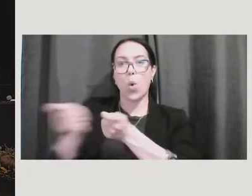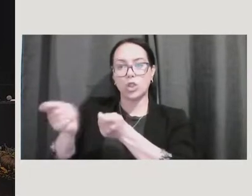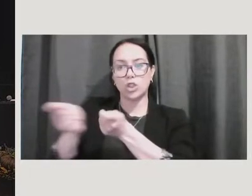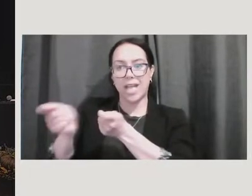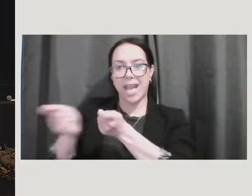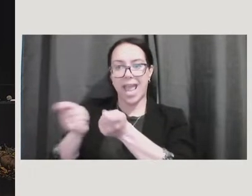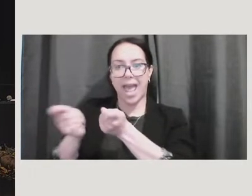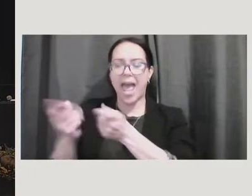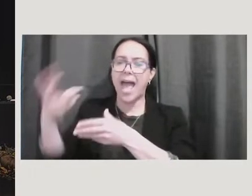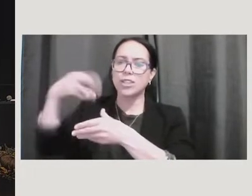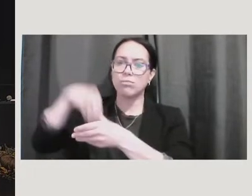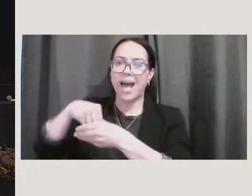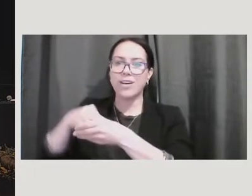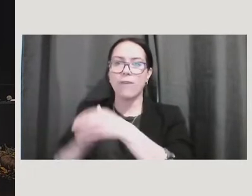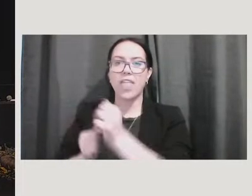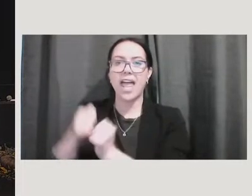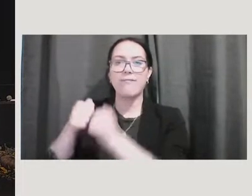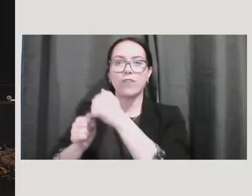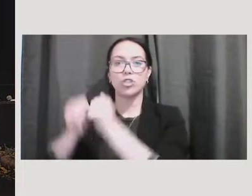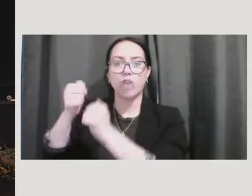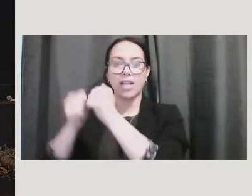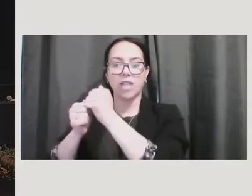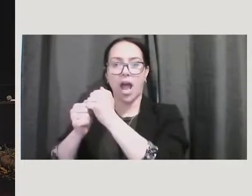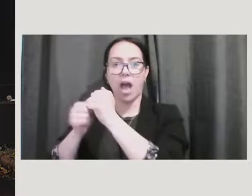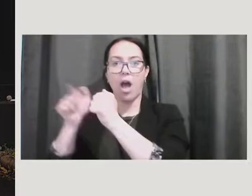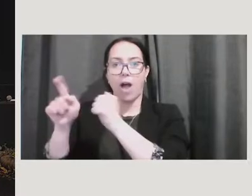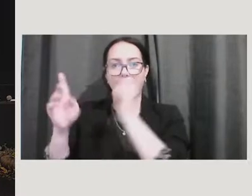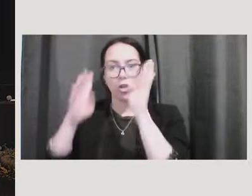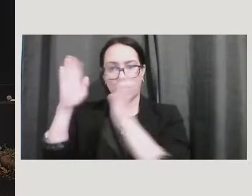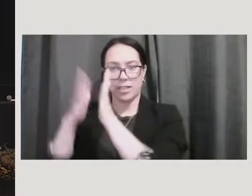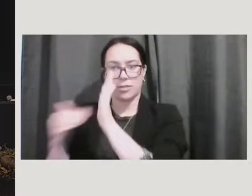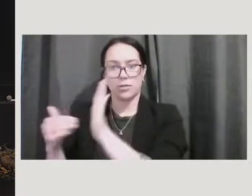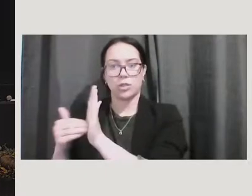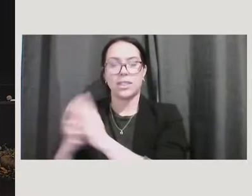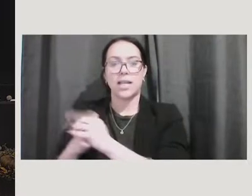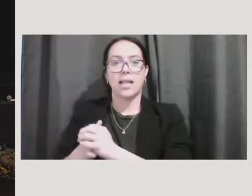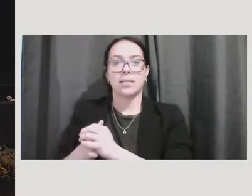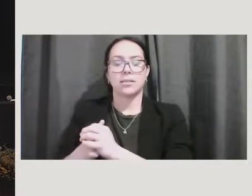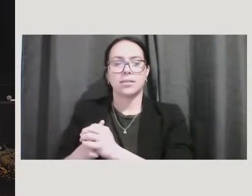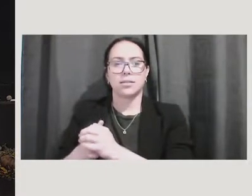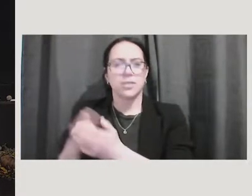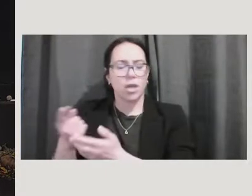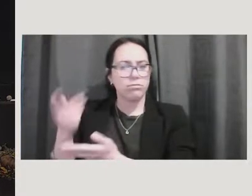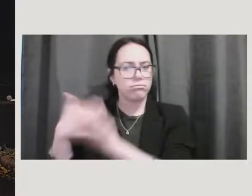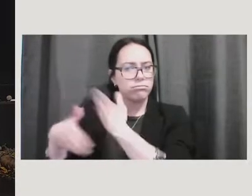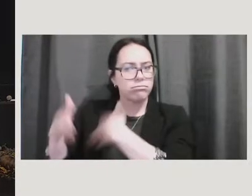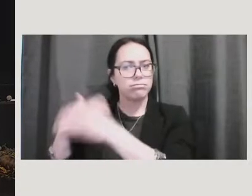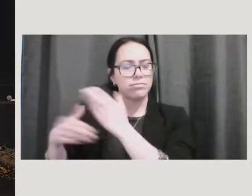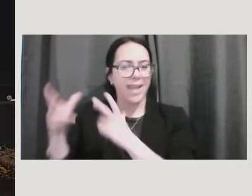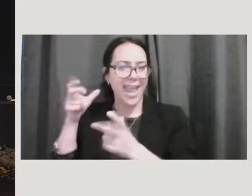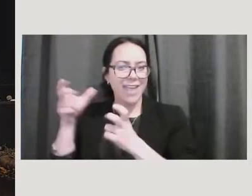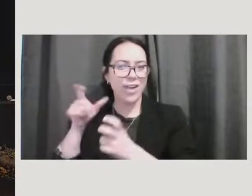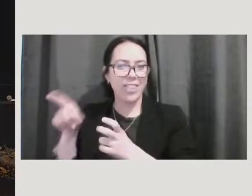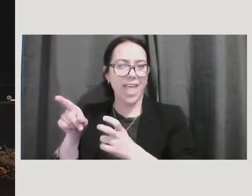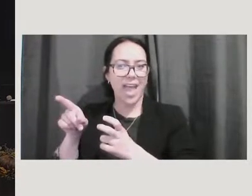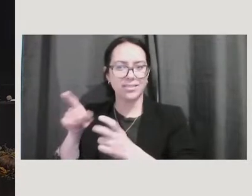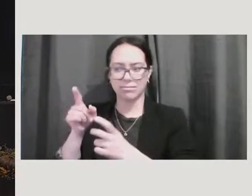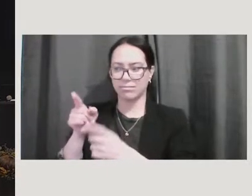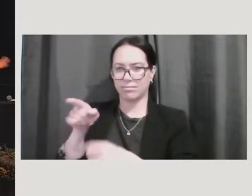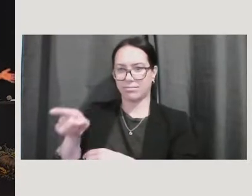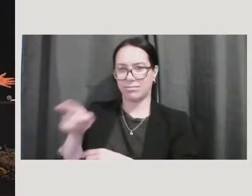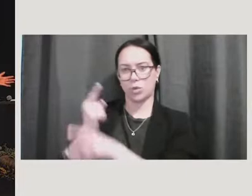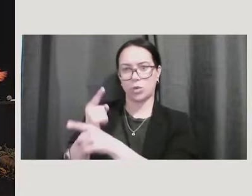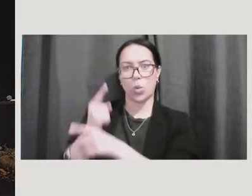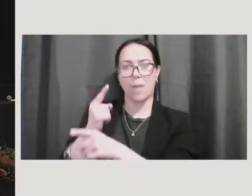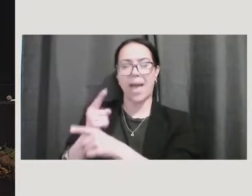New Zealand um now uh hearing that you know just in terms of money terms it get